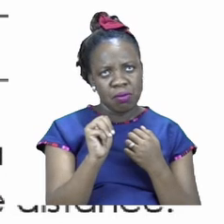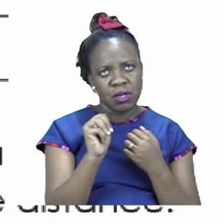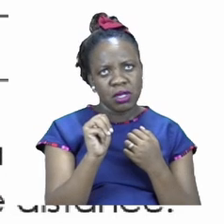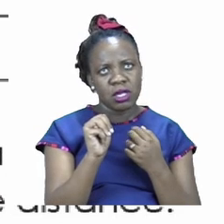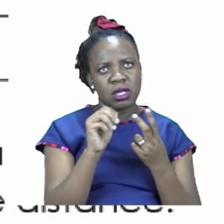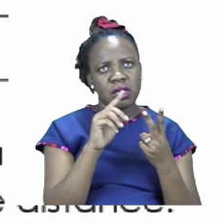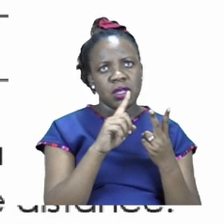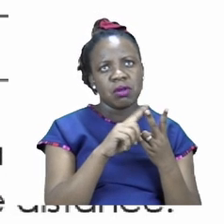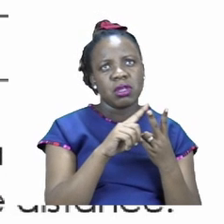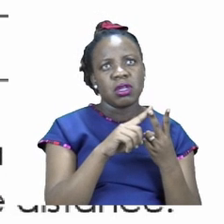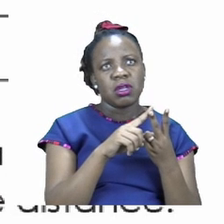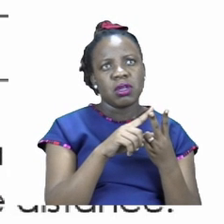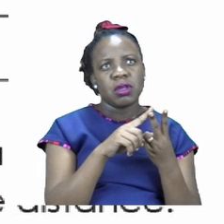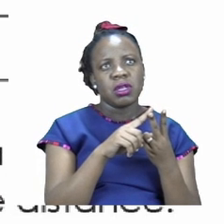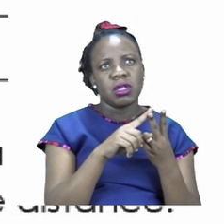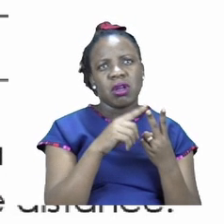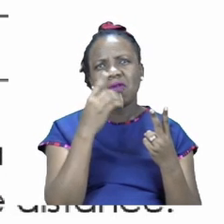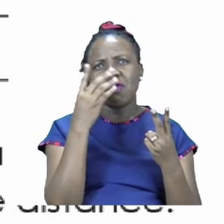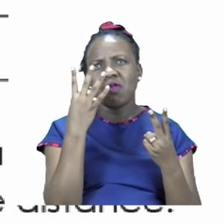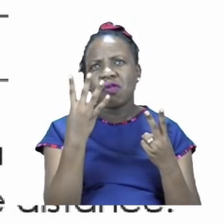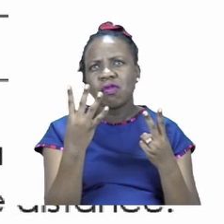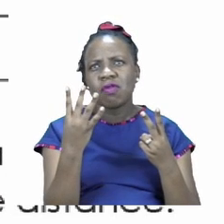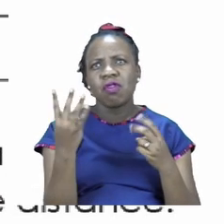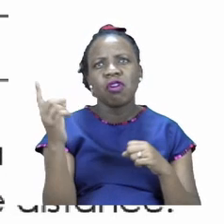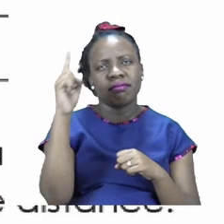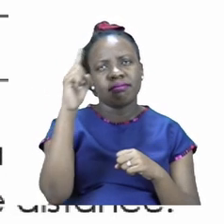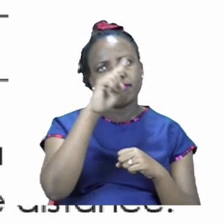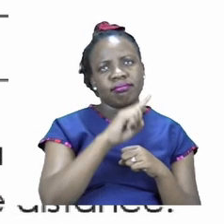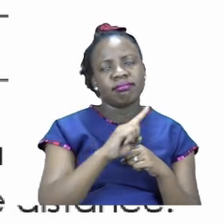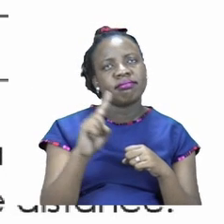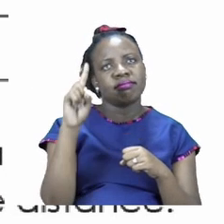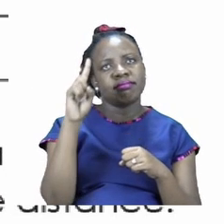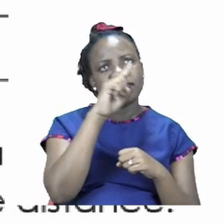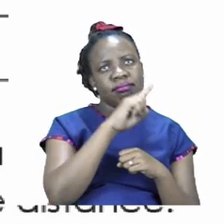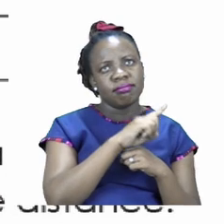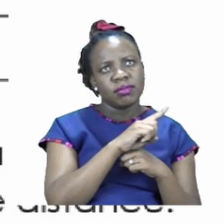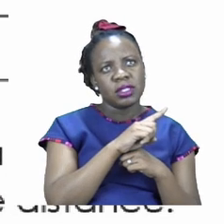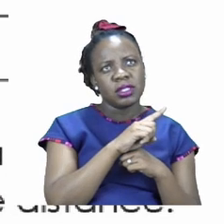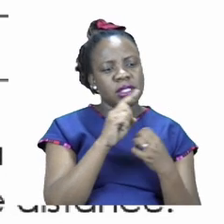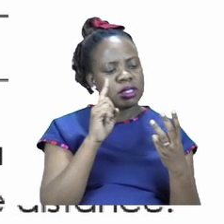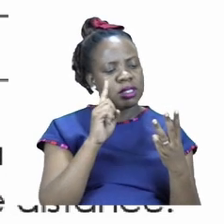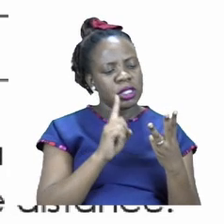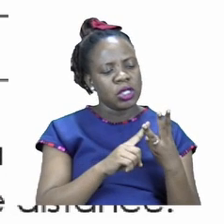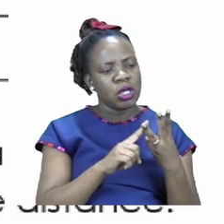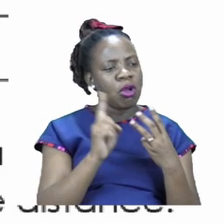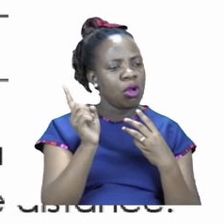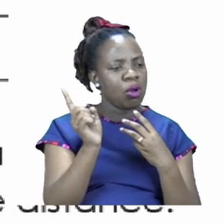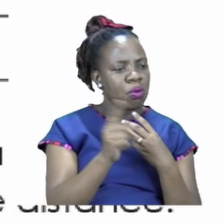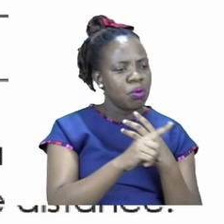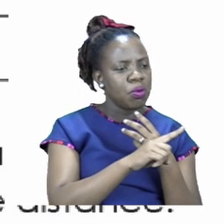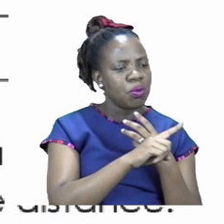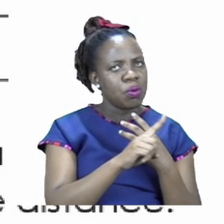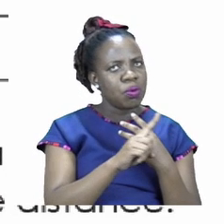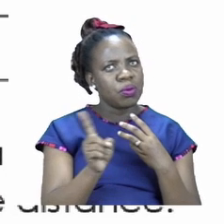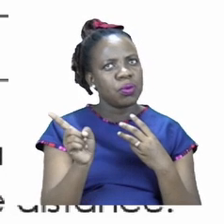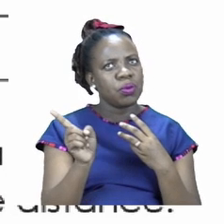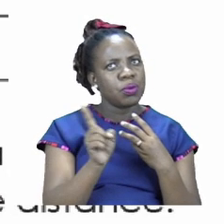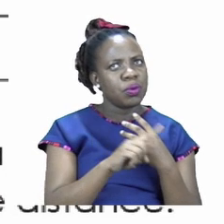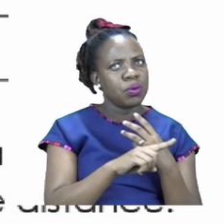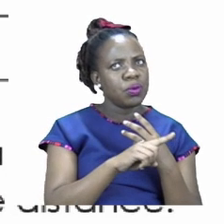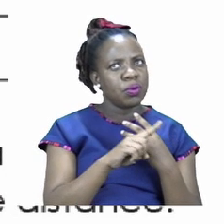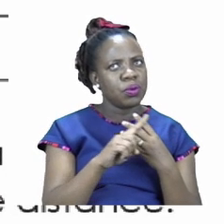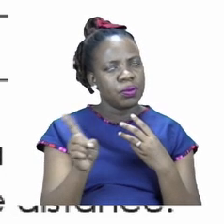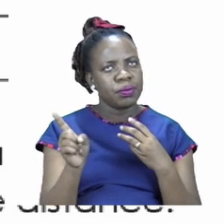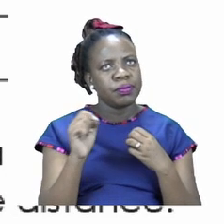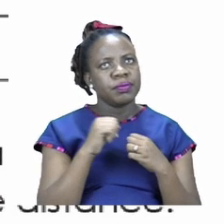twice. So, the first thing you have to understand is that the 25 kilometers is not going to stay